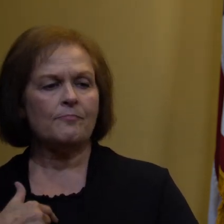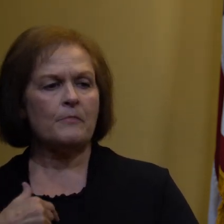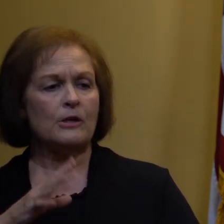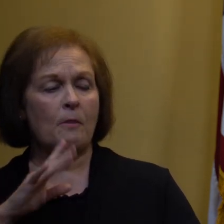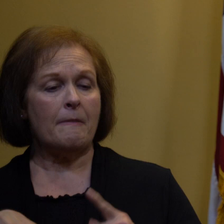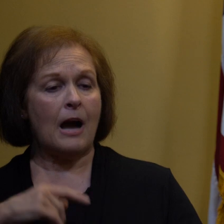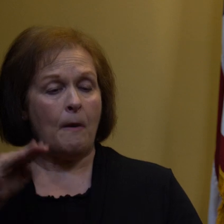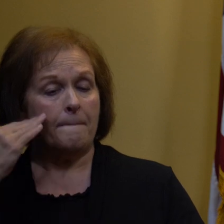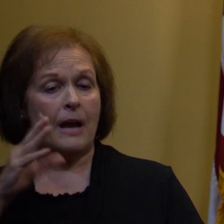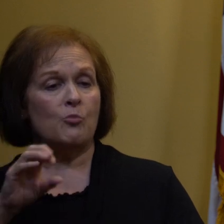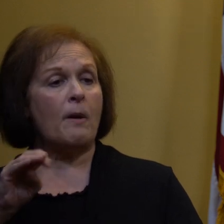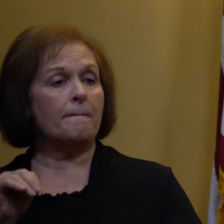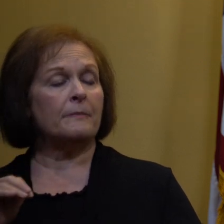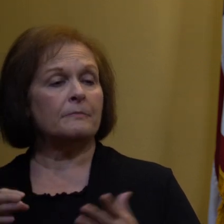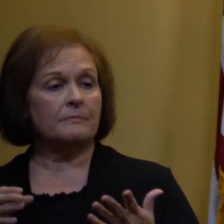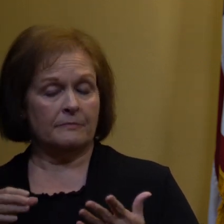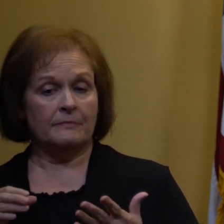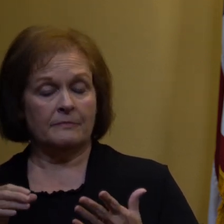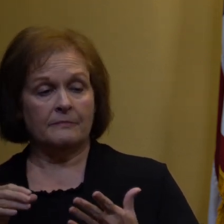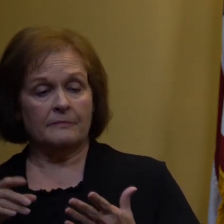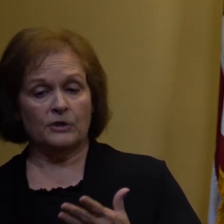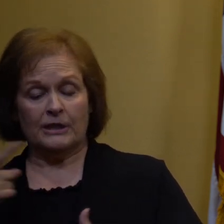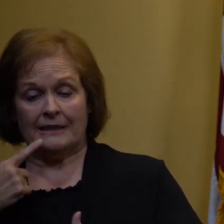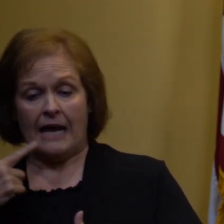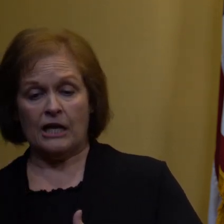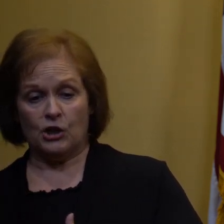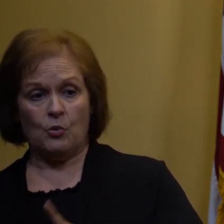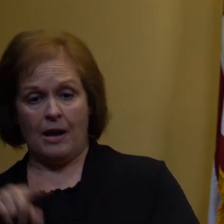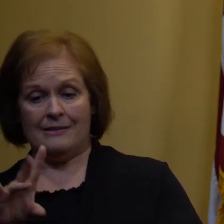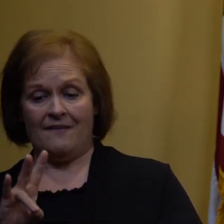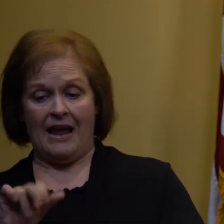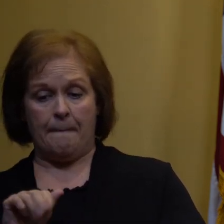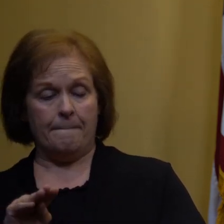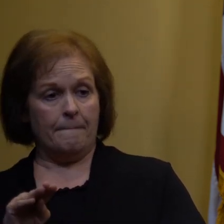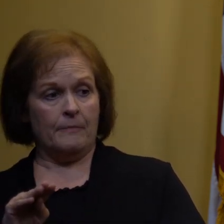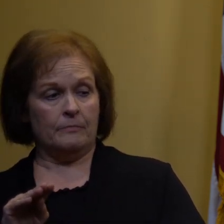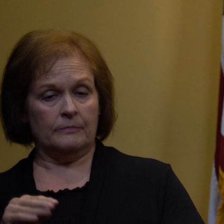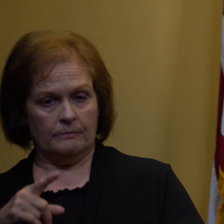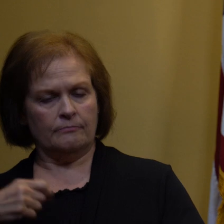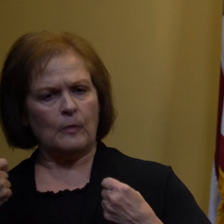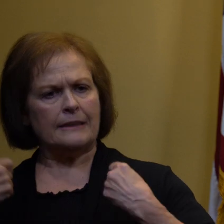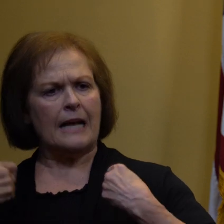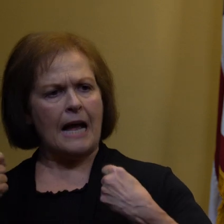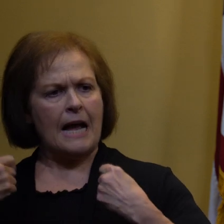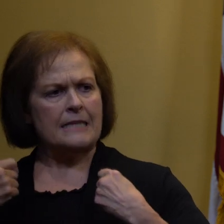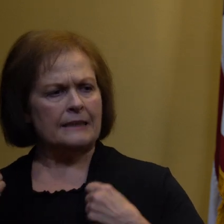Mayor Broom because after the session, the next morning, she said she went out 7 a.m., went working out. She